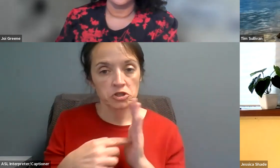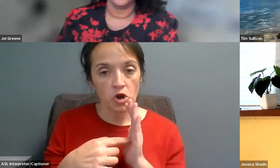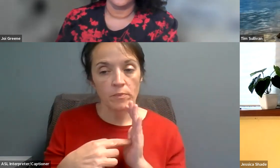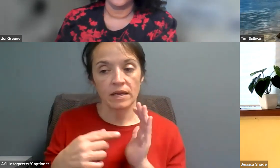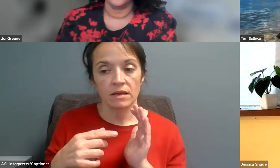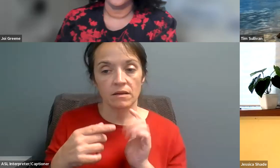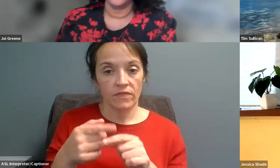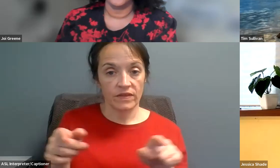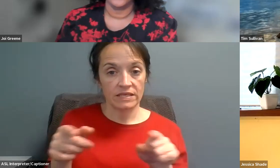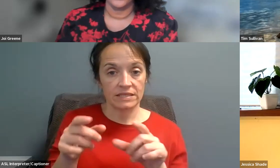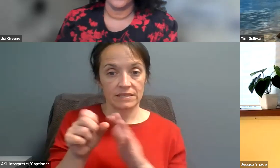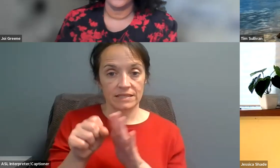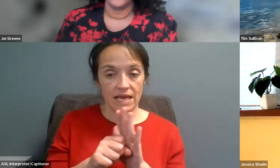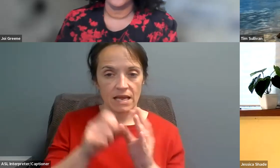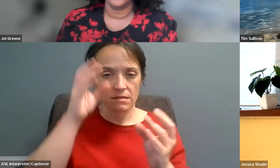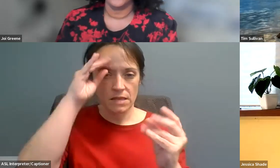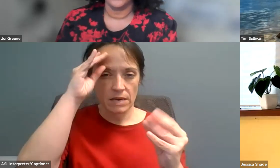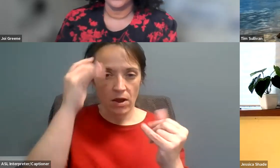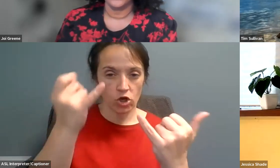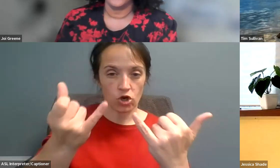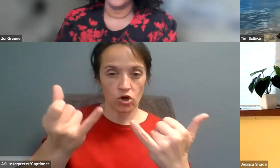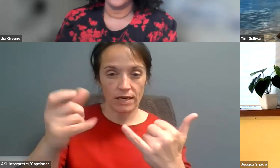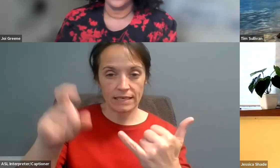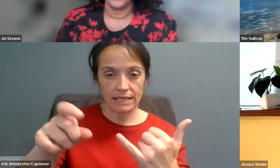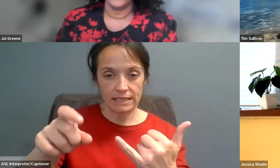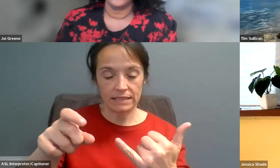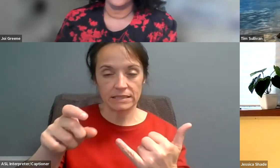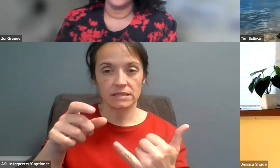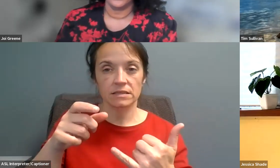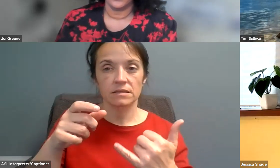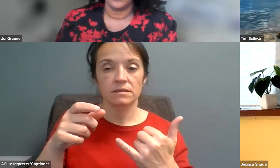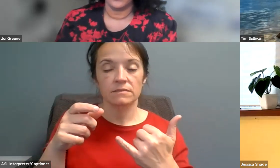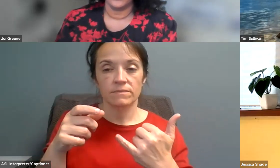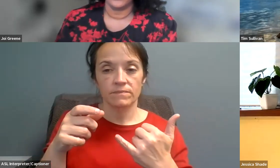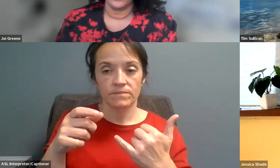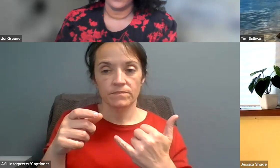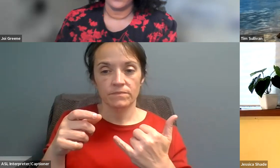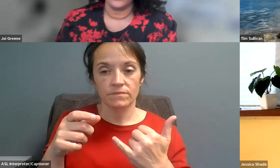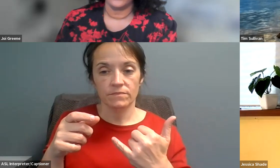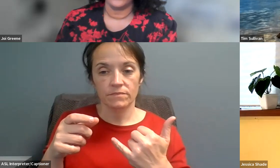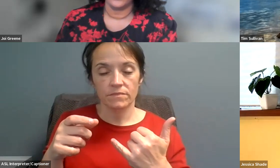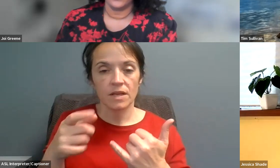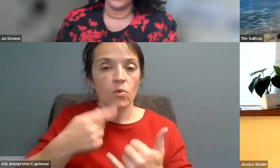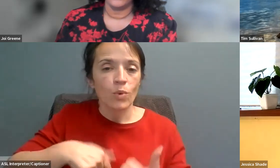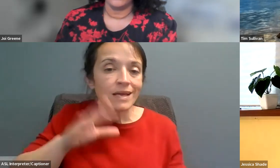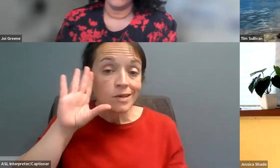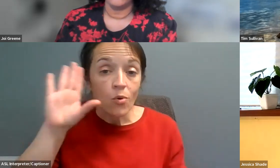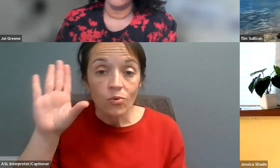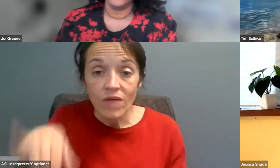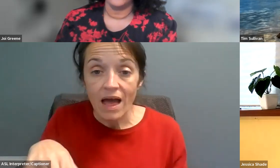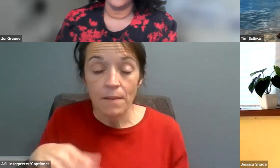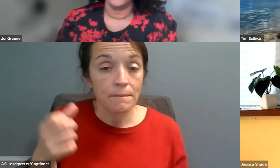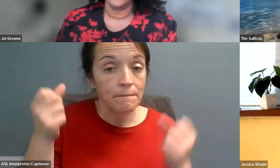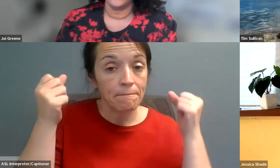needs, because it can be easy to lose track of that with so many long-term issues, because a lot of the